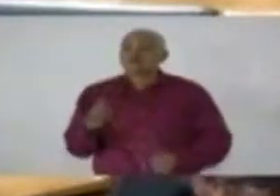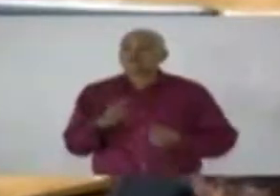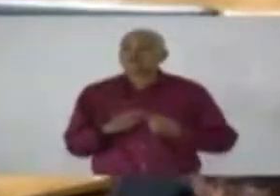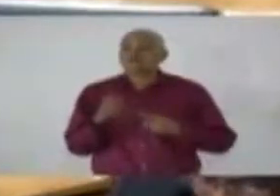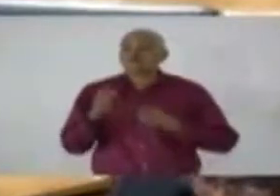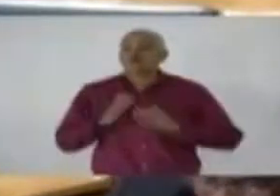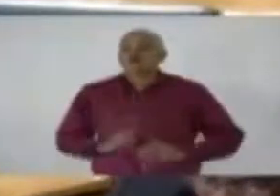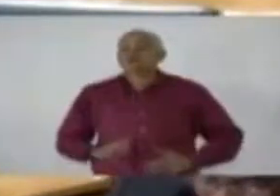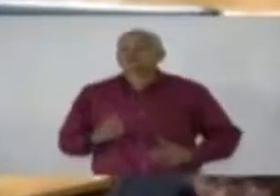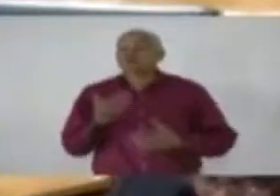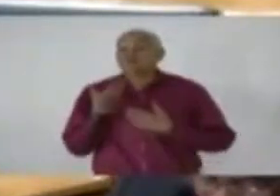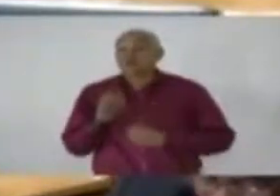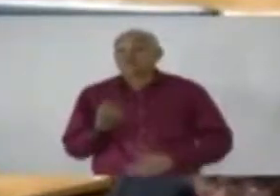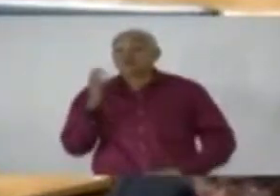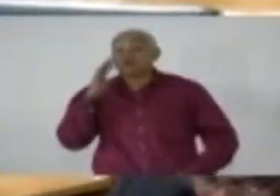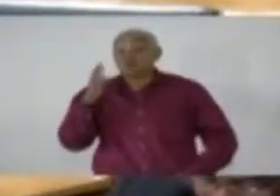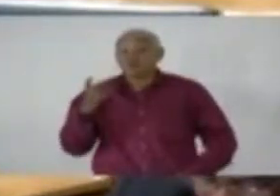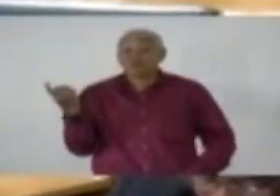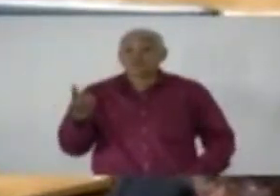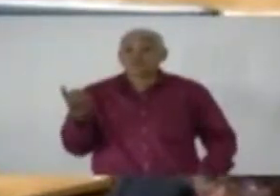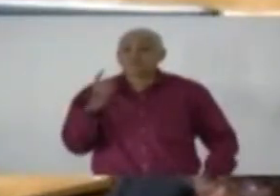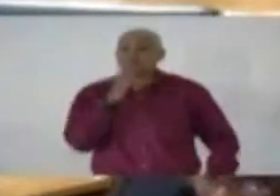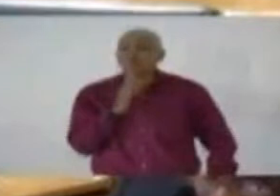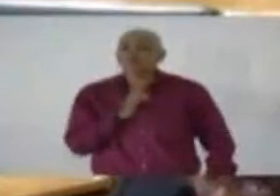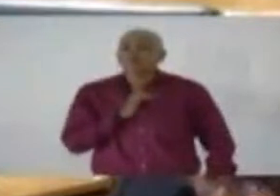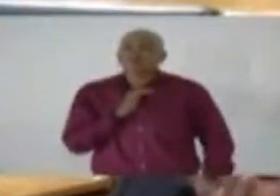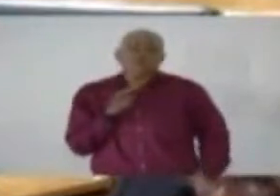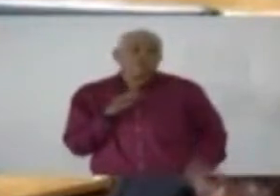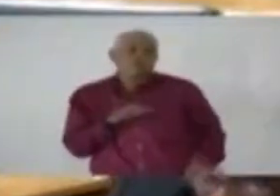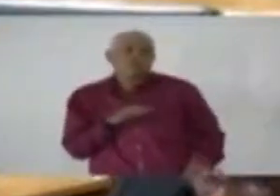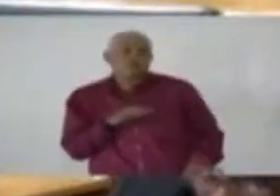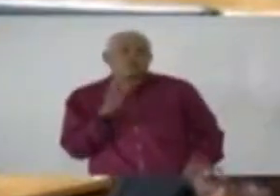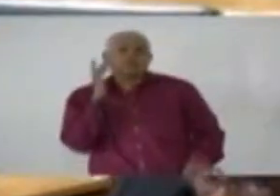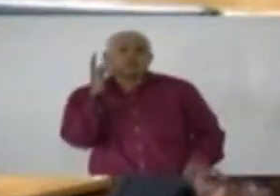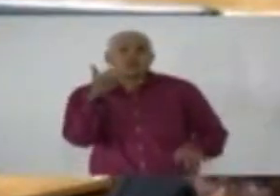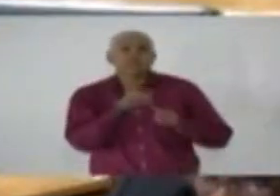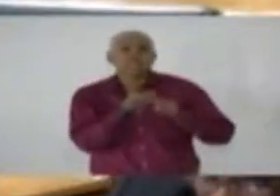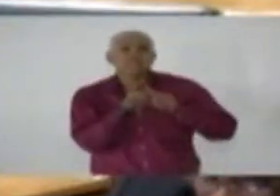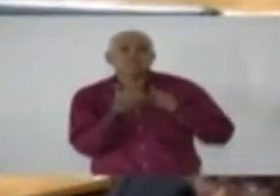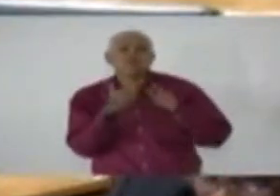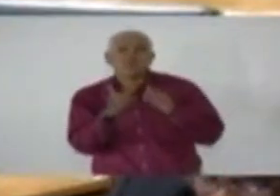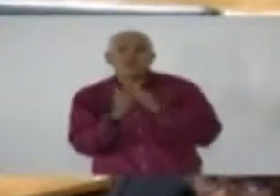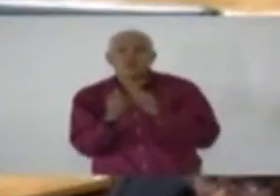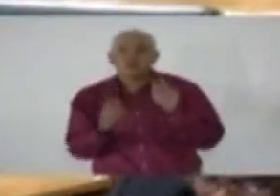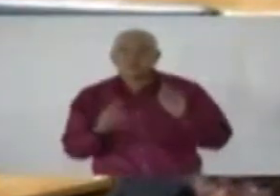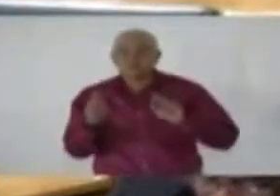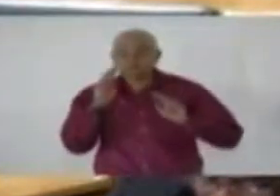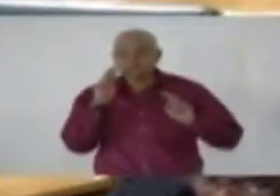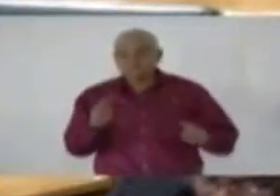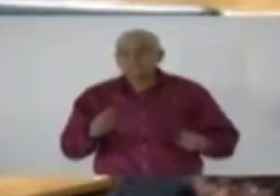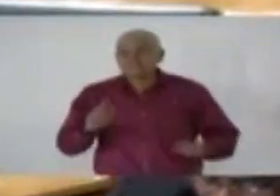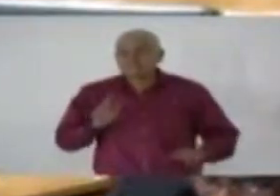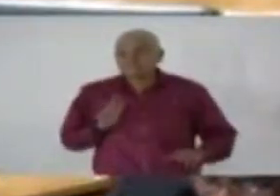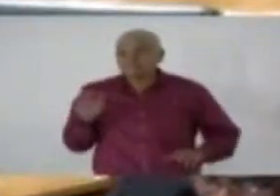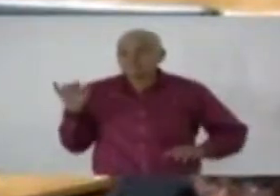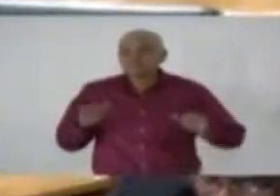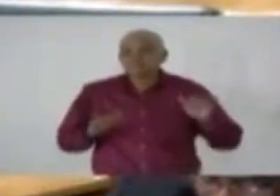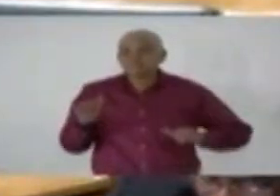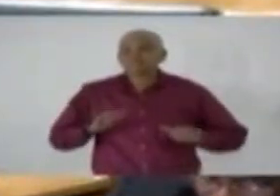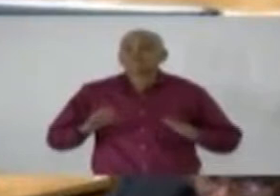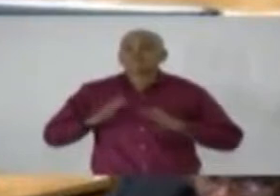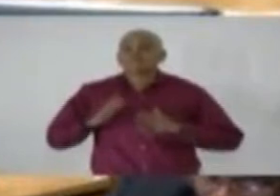consumer confidence is going to be something spectacular because of the way people see tourism and other